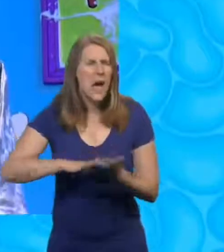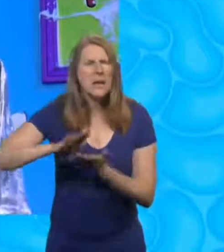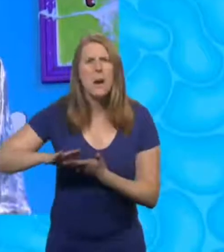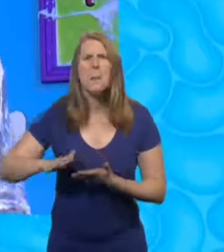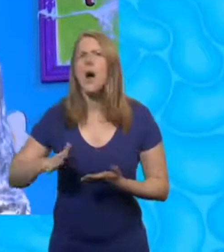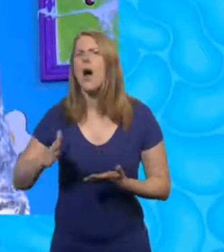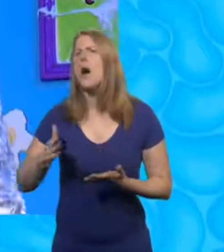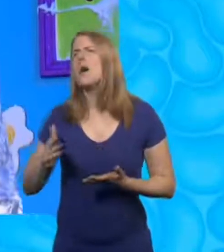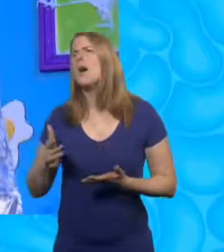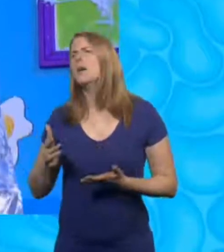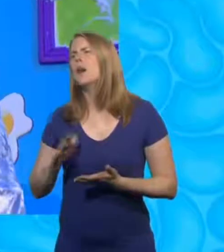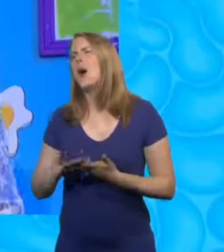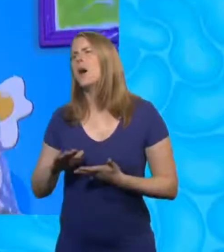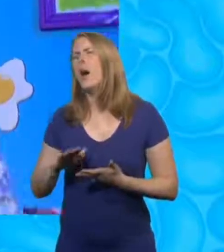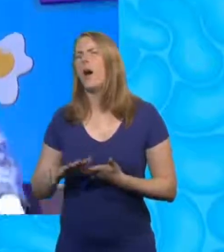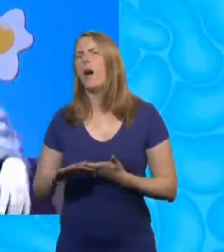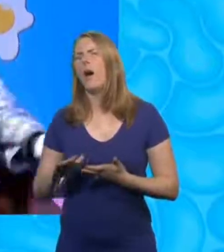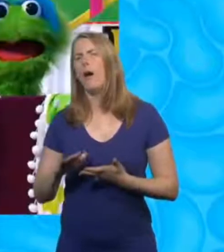Oh, the tidying.